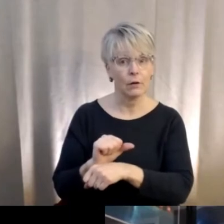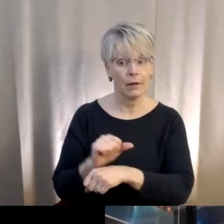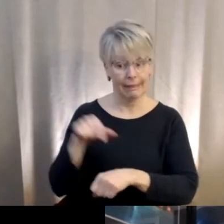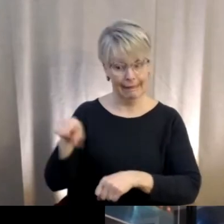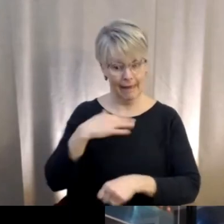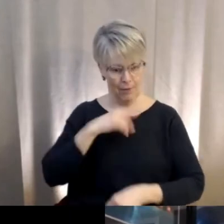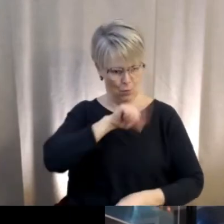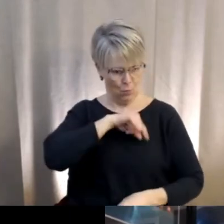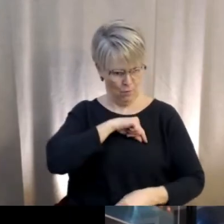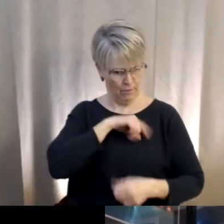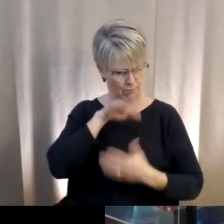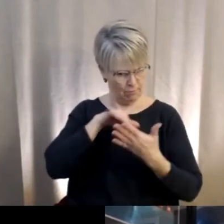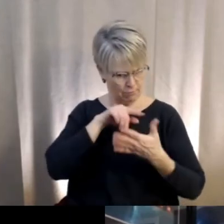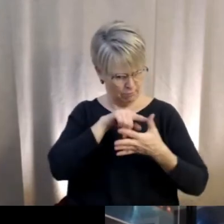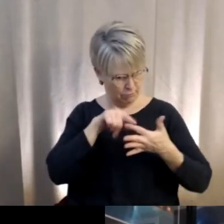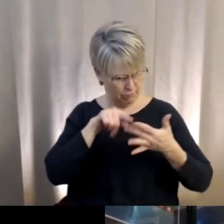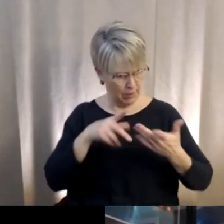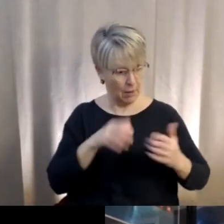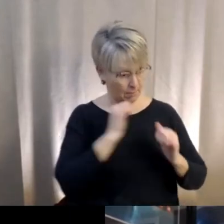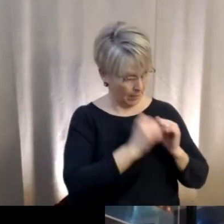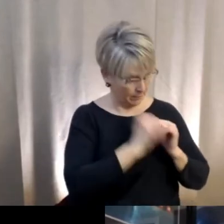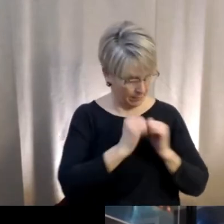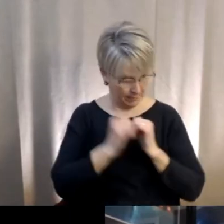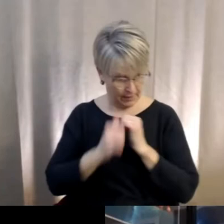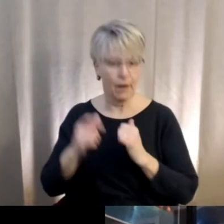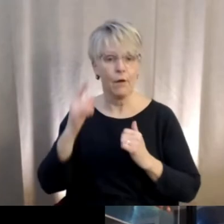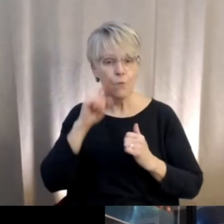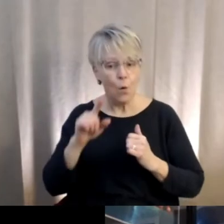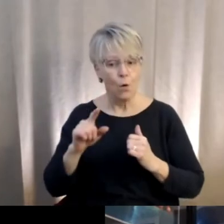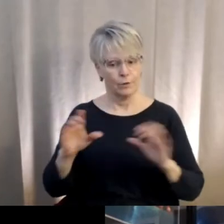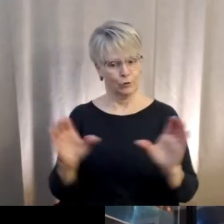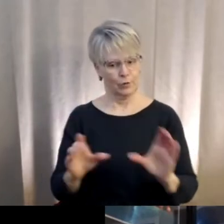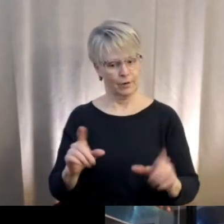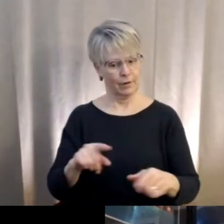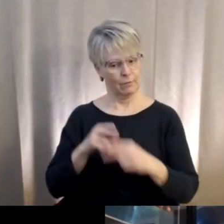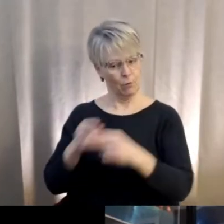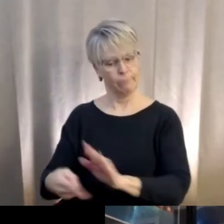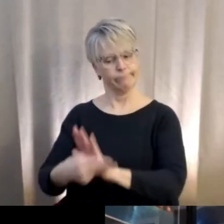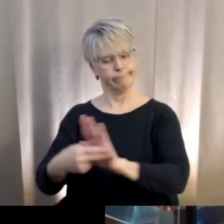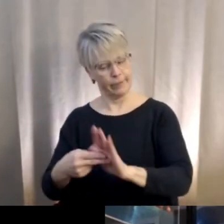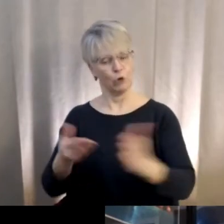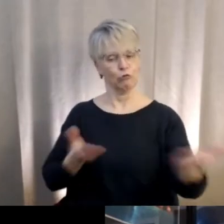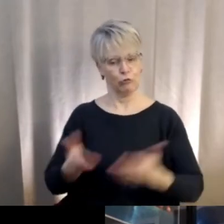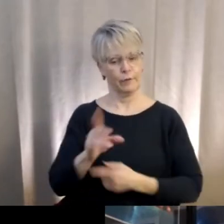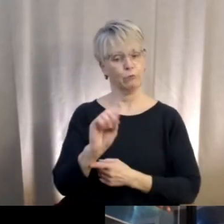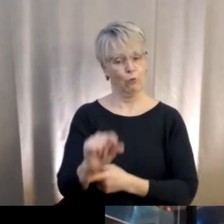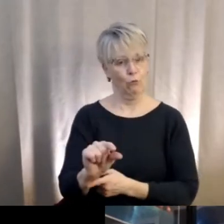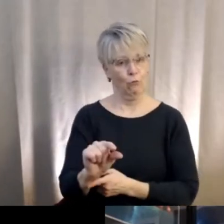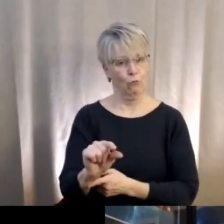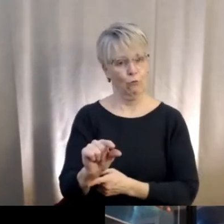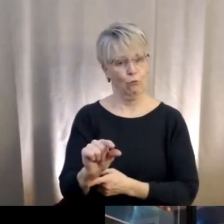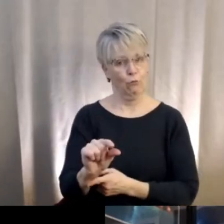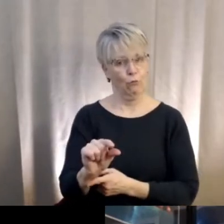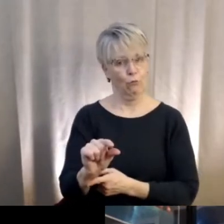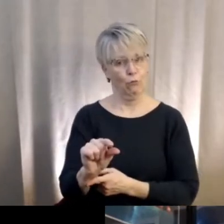qualification assessments is what it's called in Alberta for service dog certification, using that as like a criteria to meet,